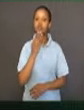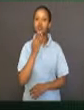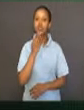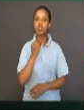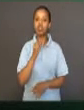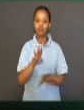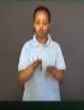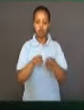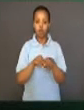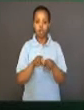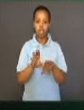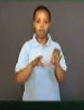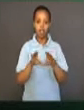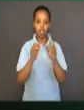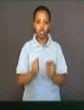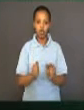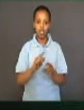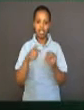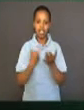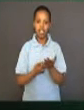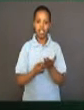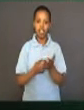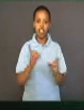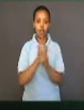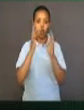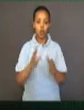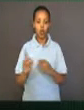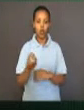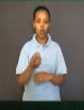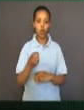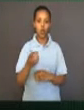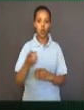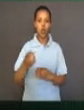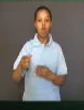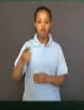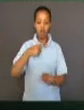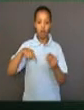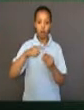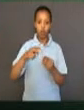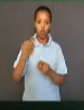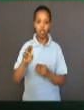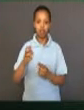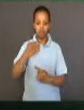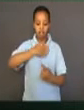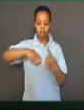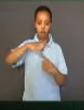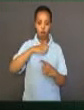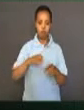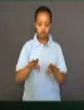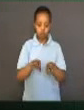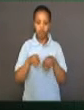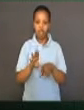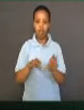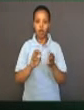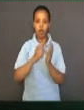also called organic compounds, from the environment. A